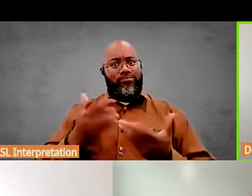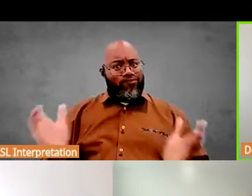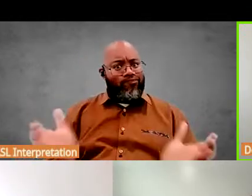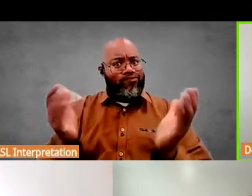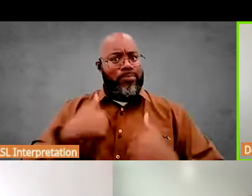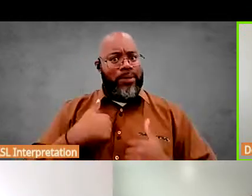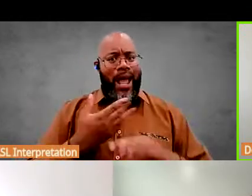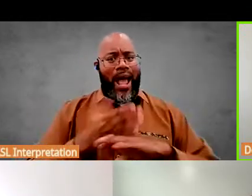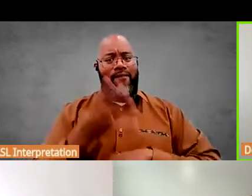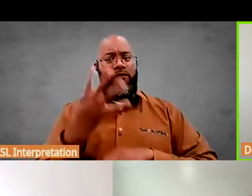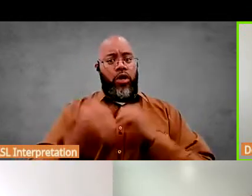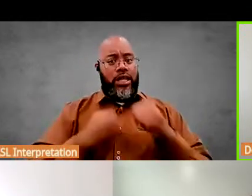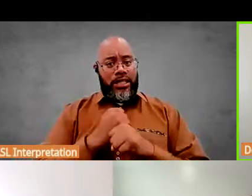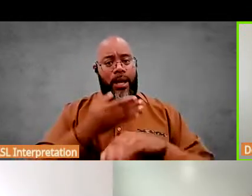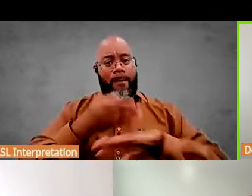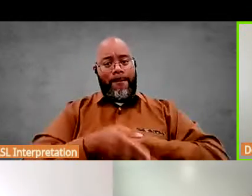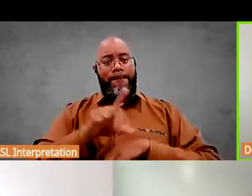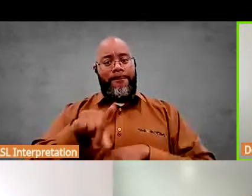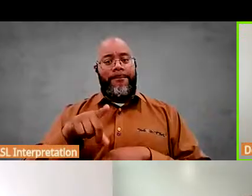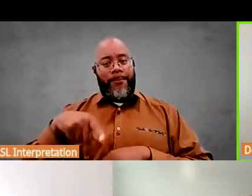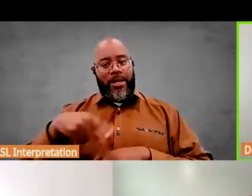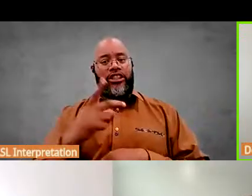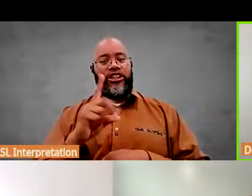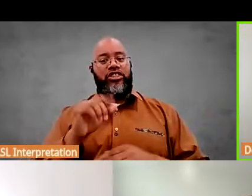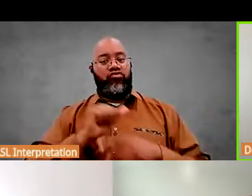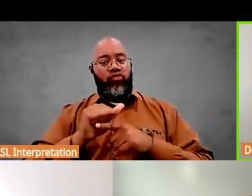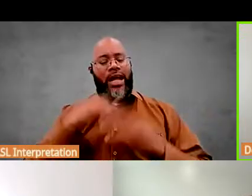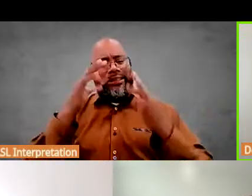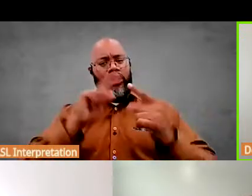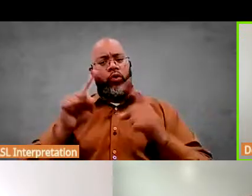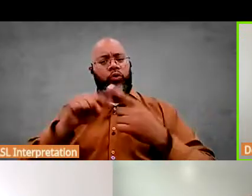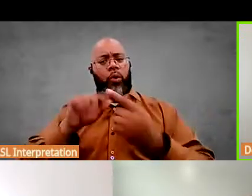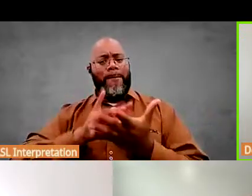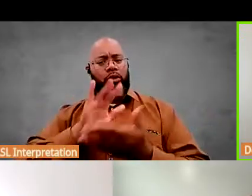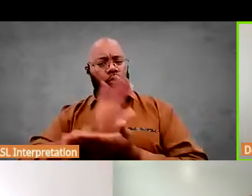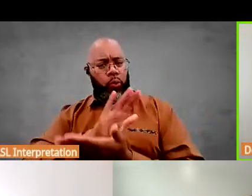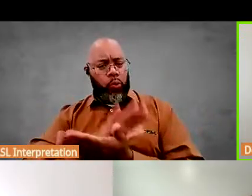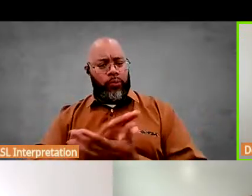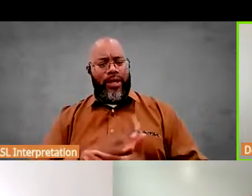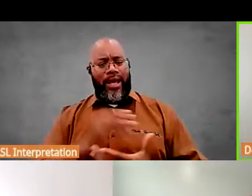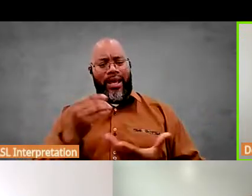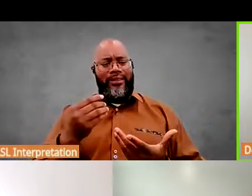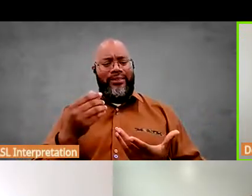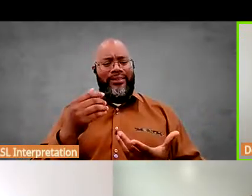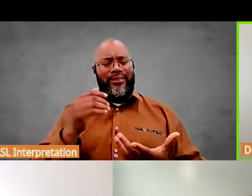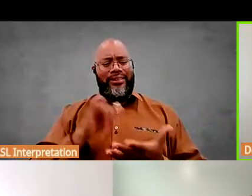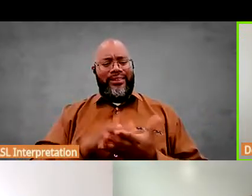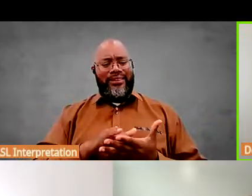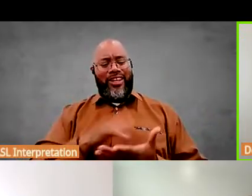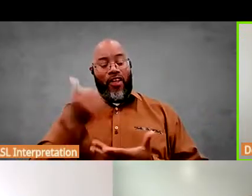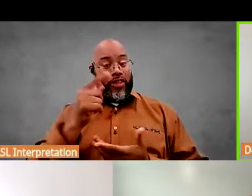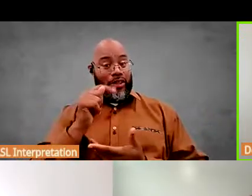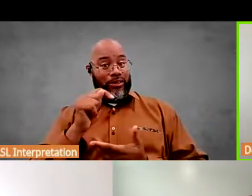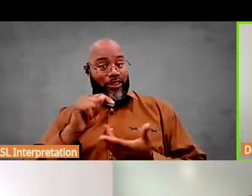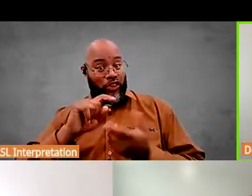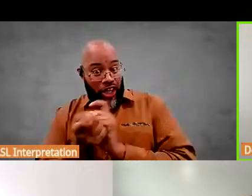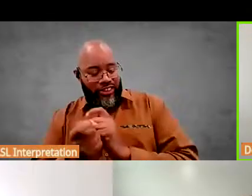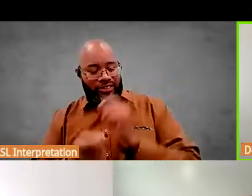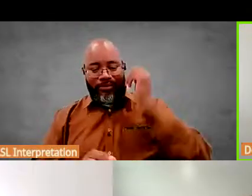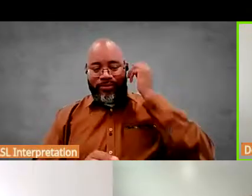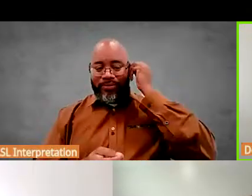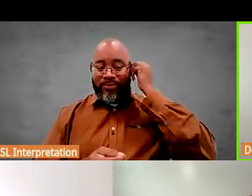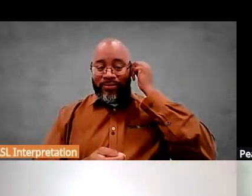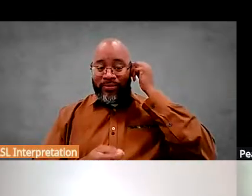after 4 years of postdoctoral training, I decided to go to medical school. And here's another twist. okay. While I